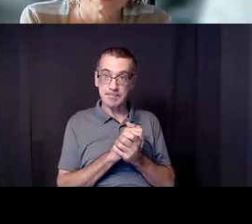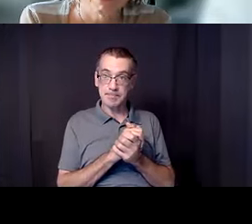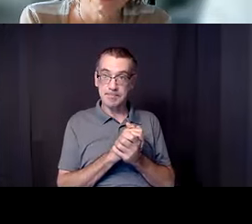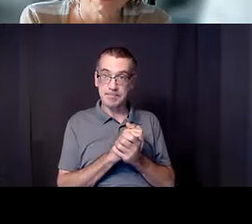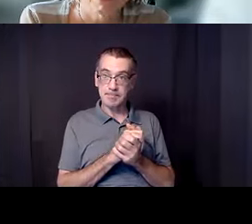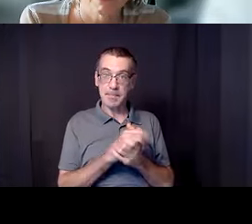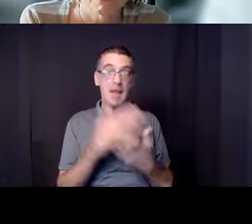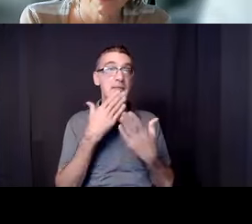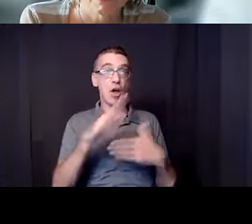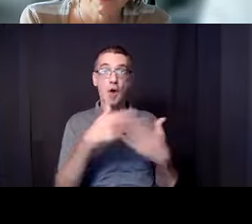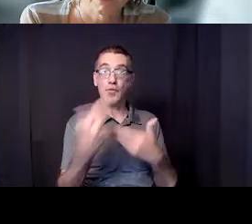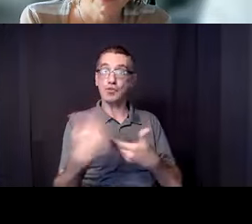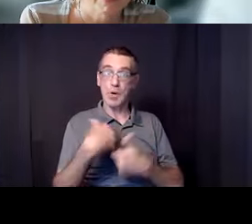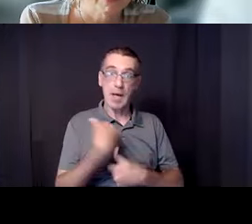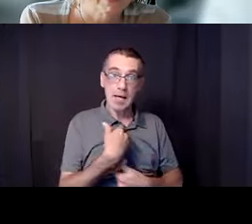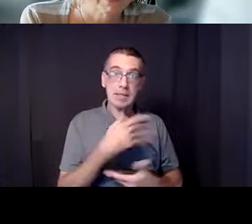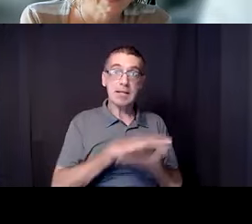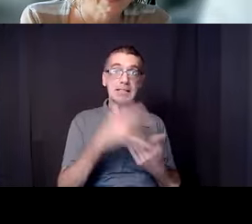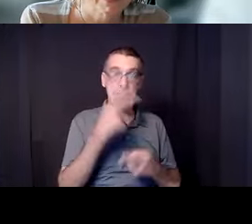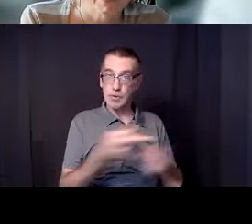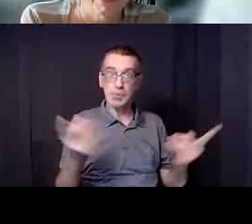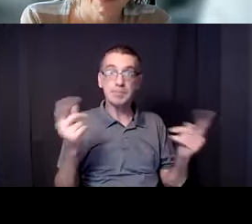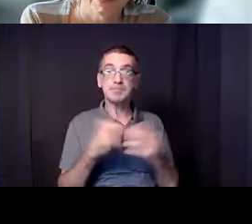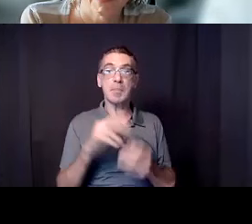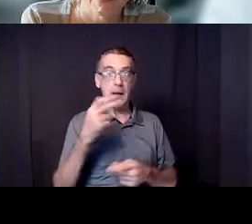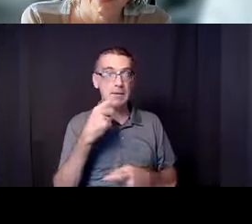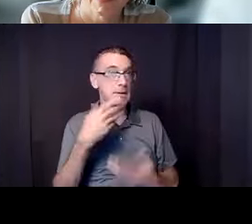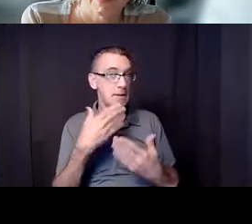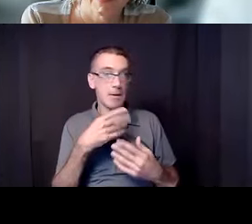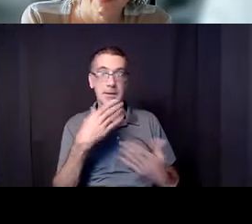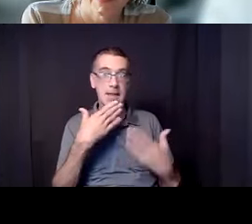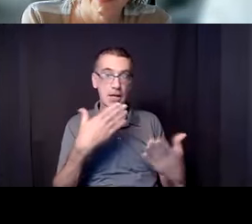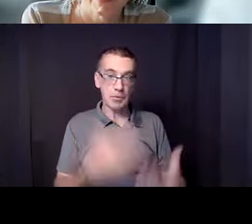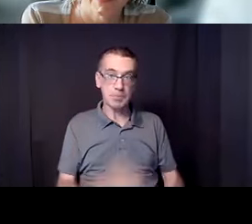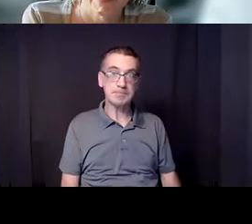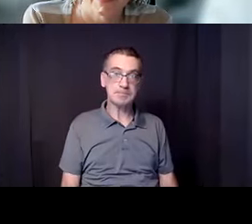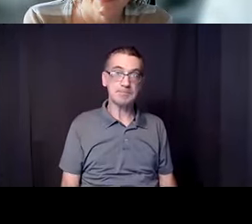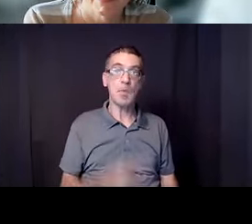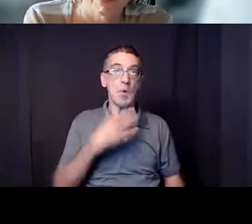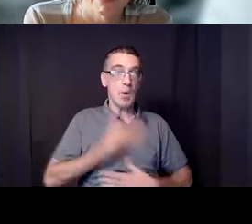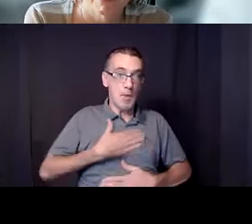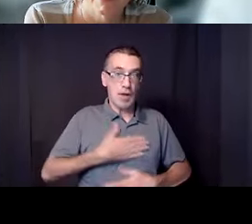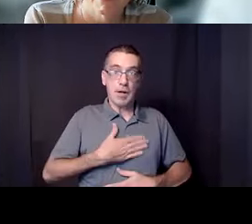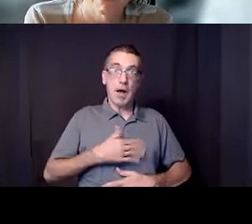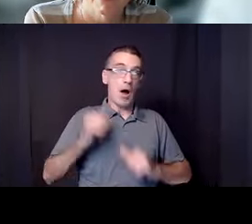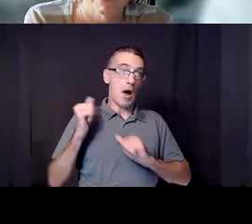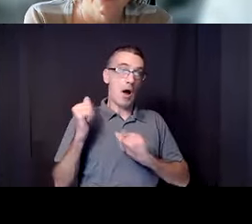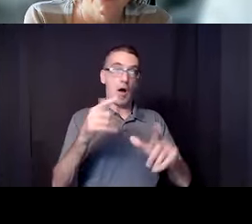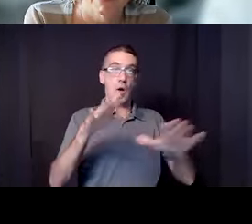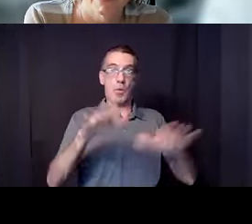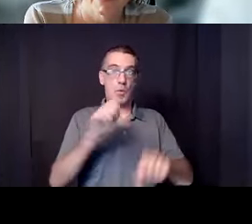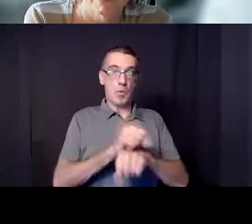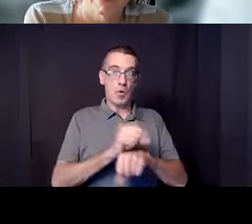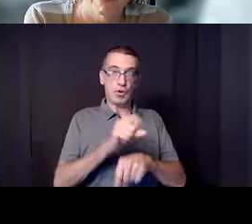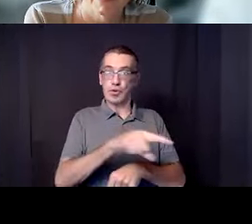All right. Thank you all for joining us. Nice to see you. Thank you. Great information. So we appreciate all of the wonderful, amazing